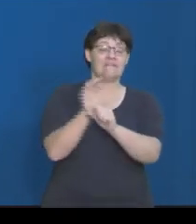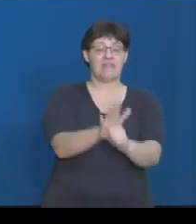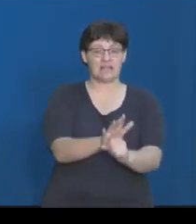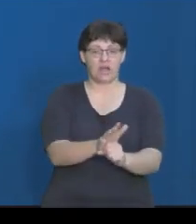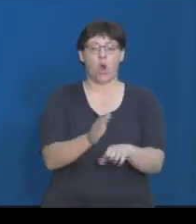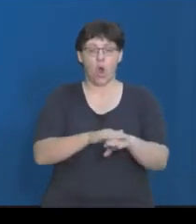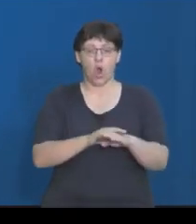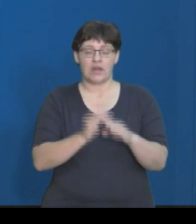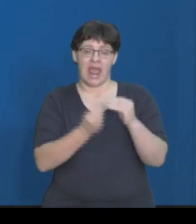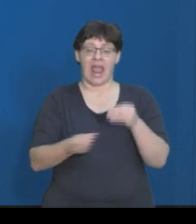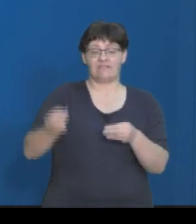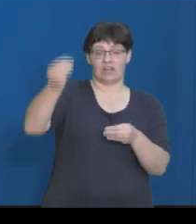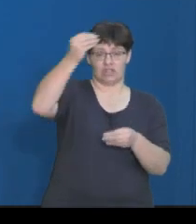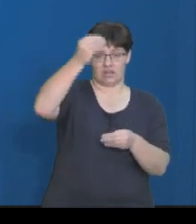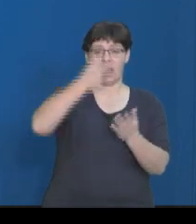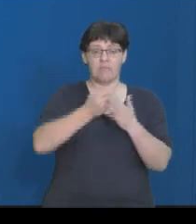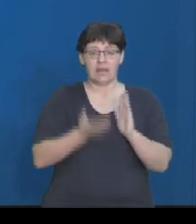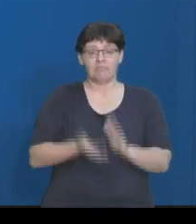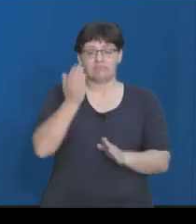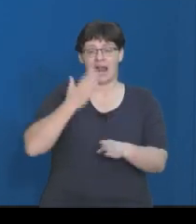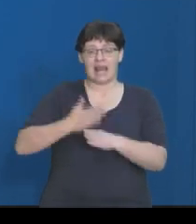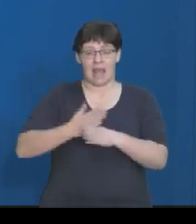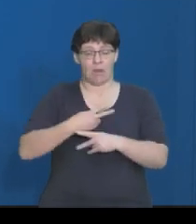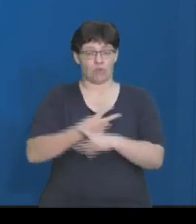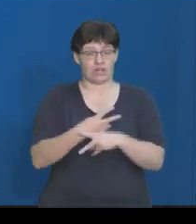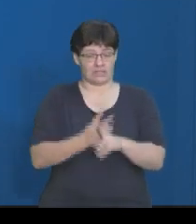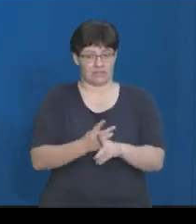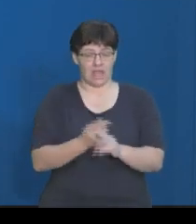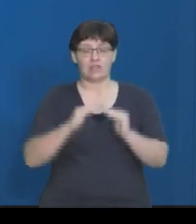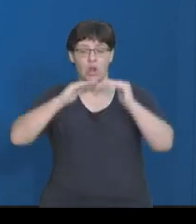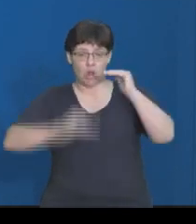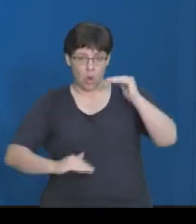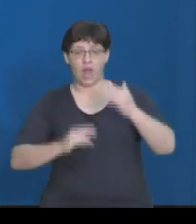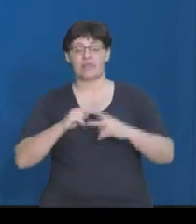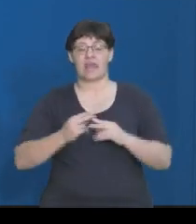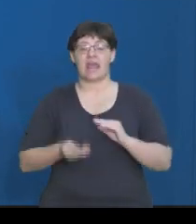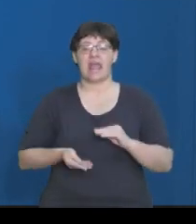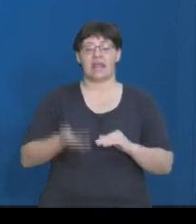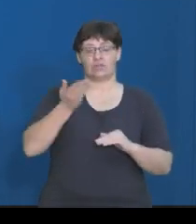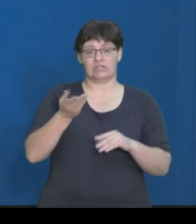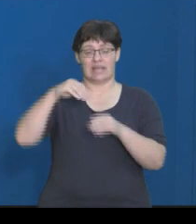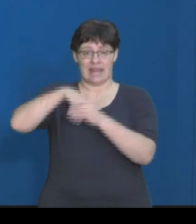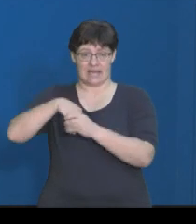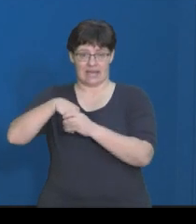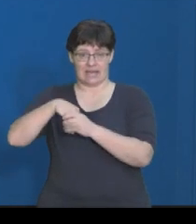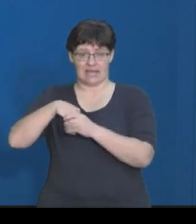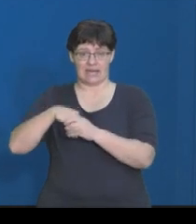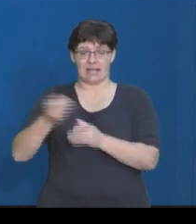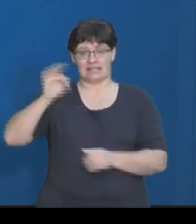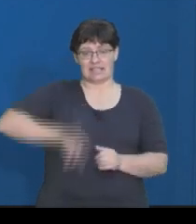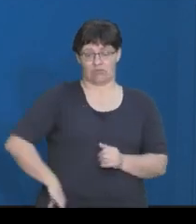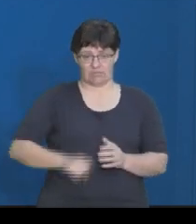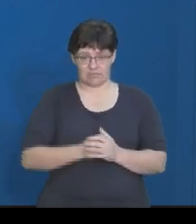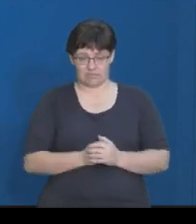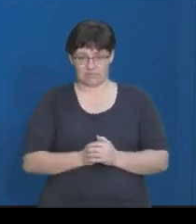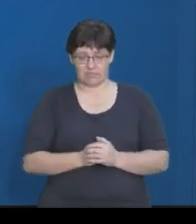on inflation if the increase in labor productivity is lower than the increase in wages?